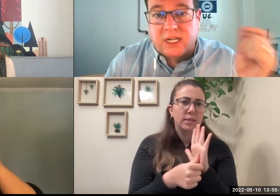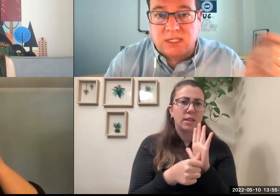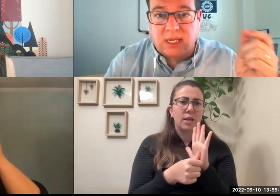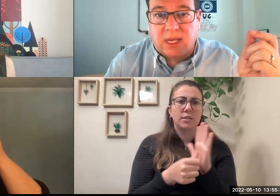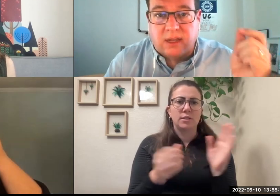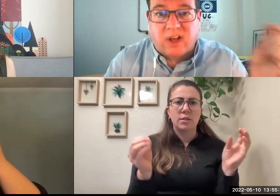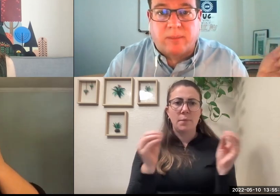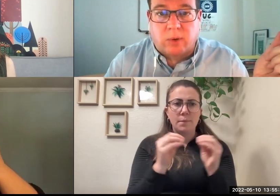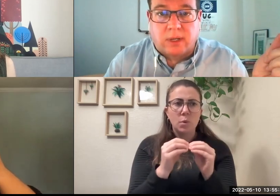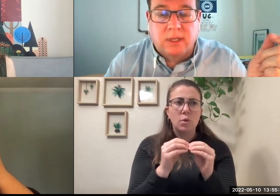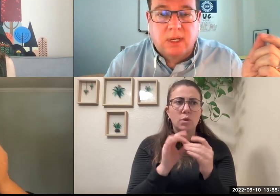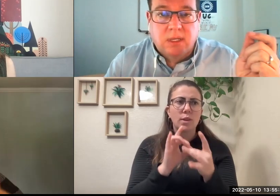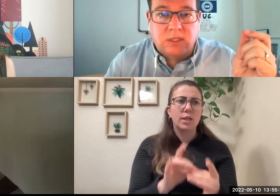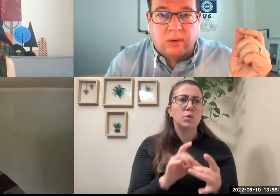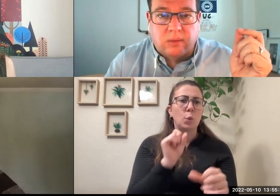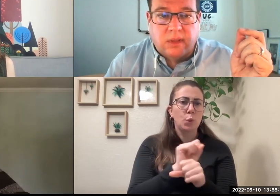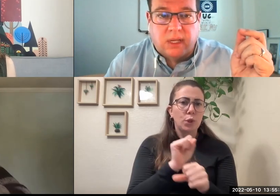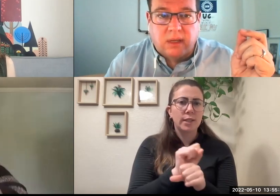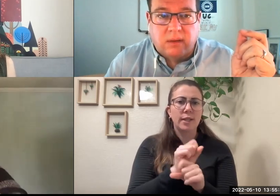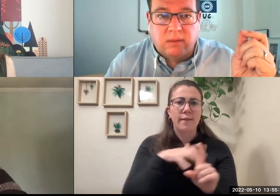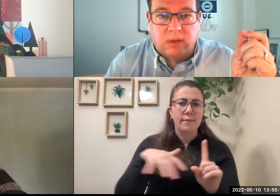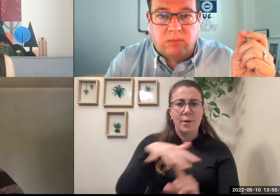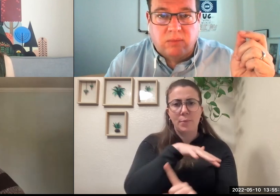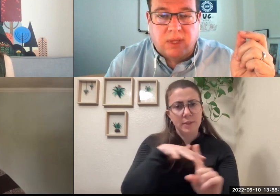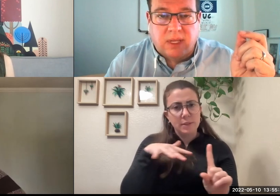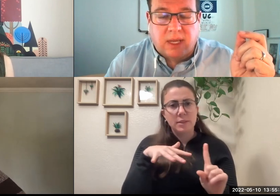working conditions in the developing world. So